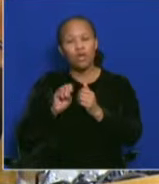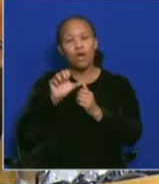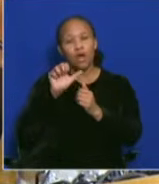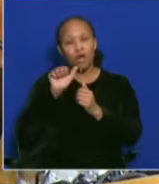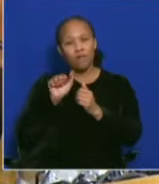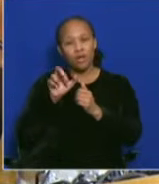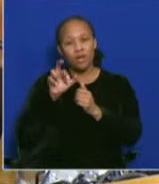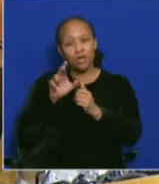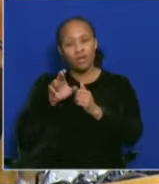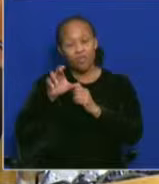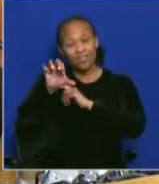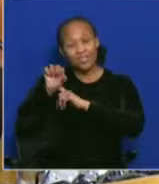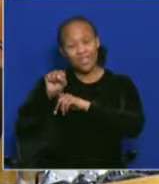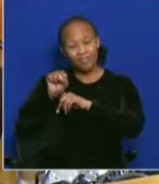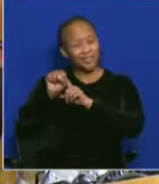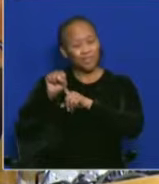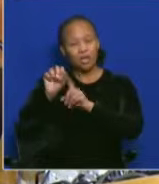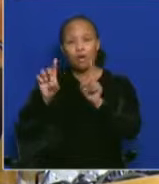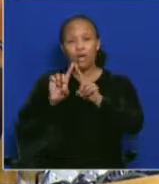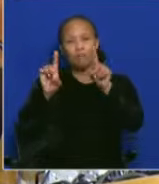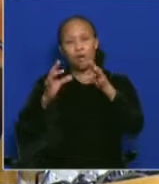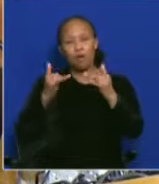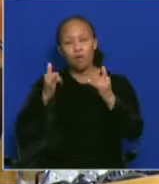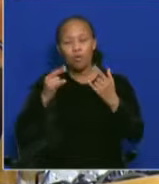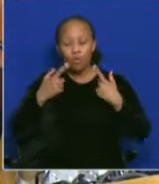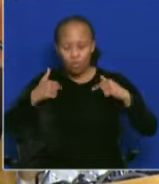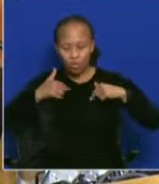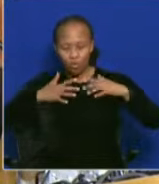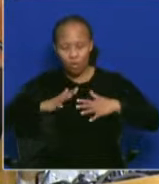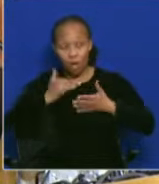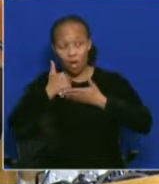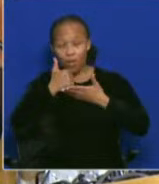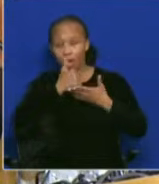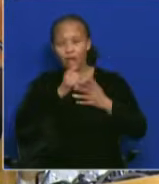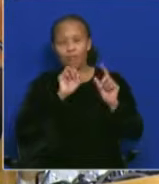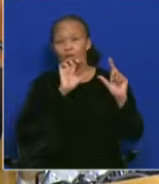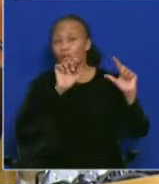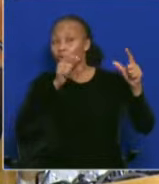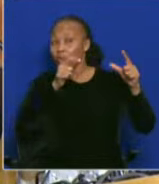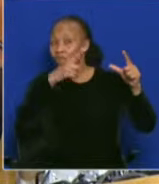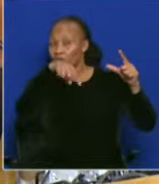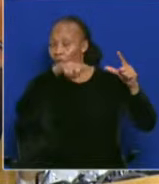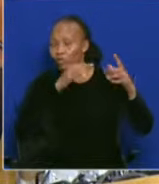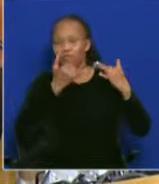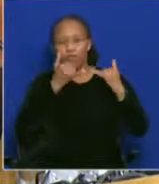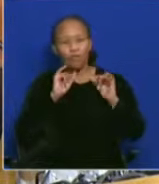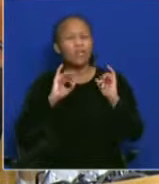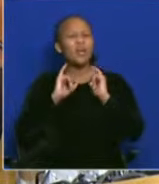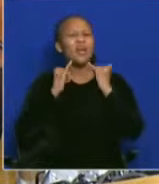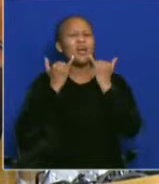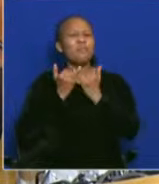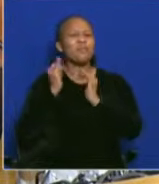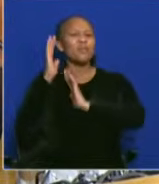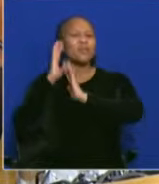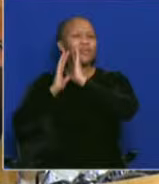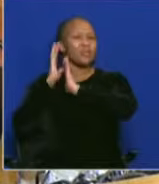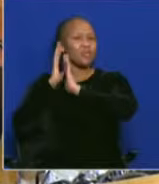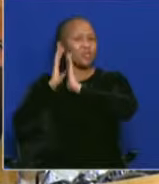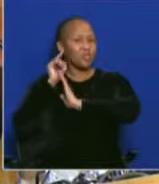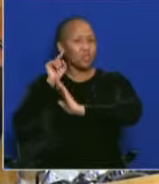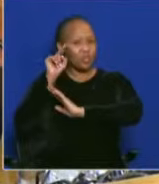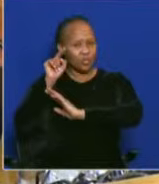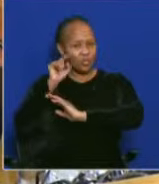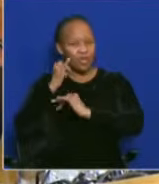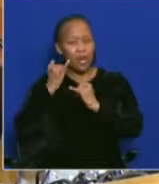the Commission by placing before it a balanced account of the company's history, regulatory engagement, and present position. Carney